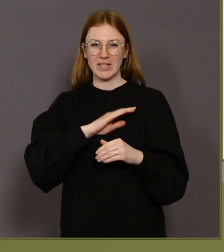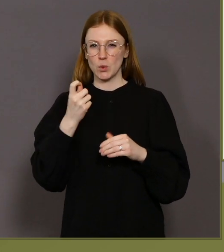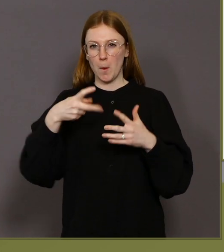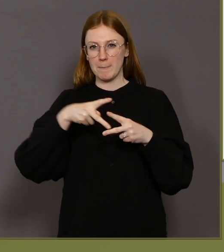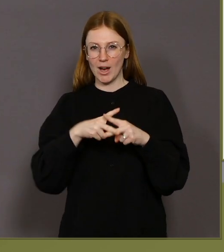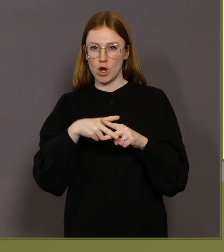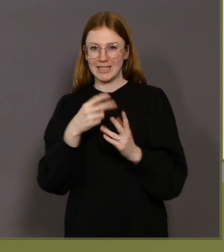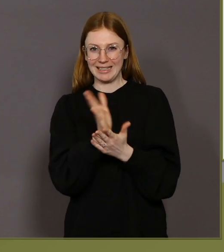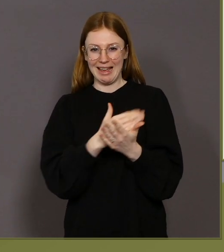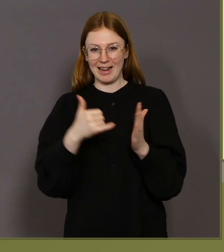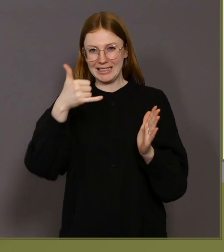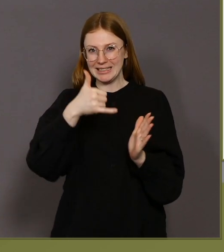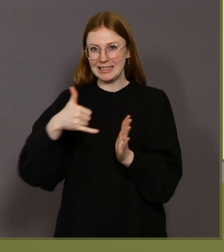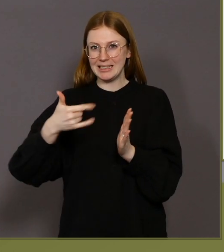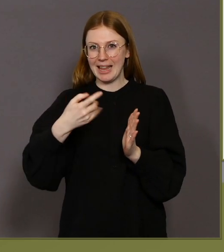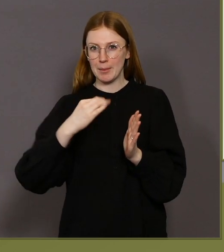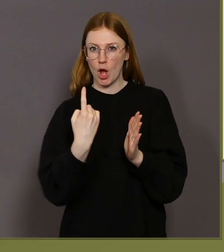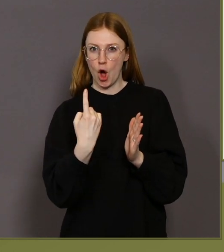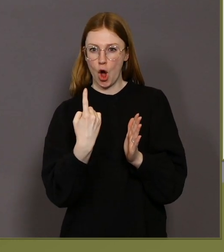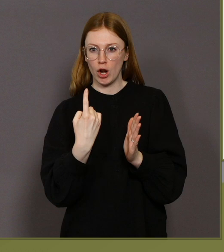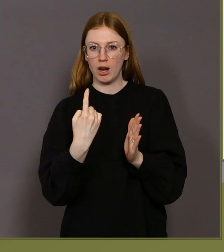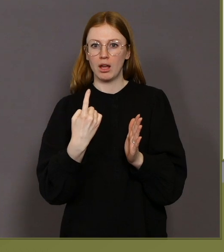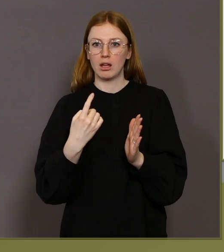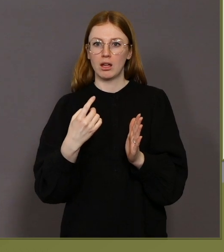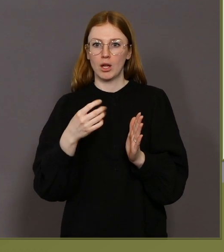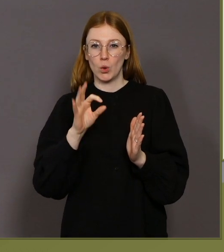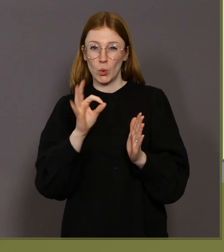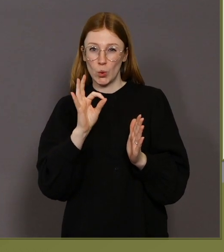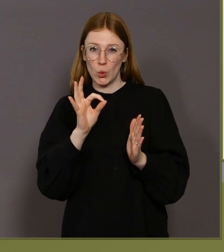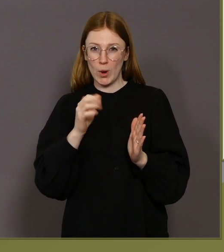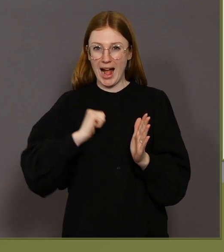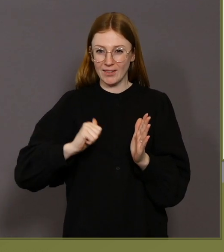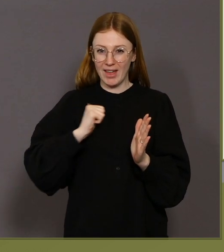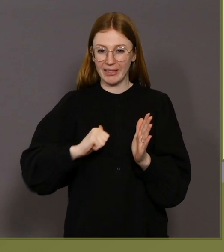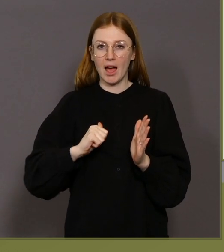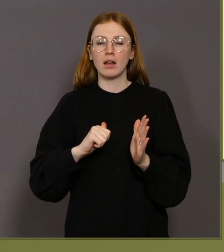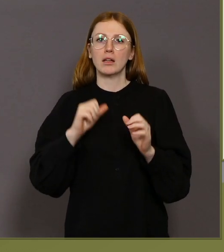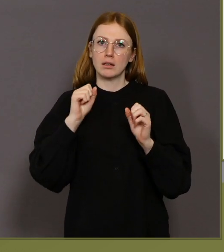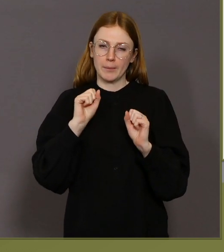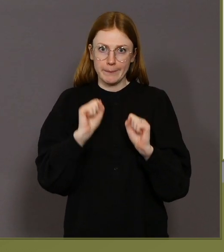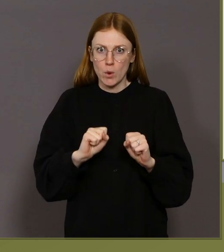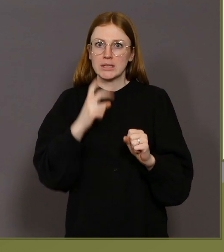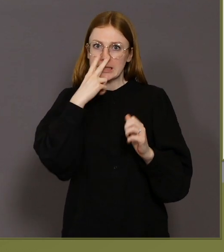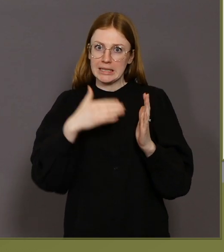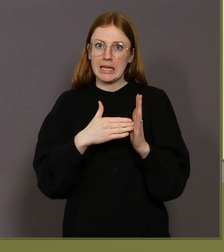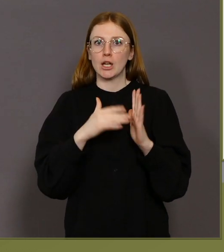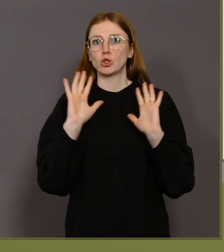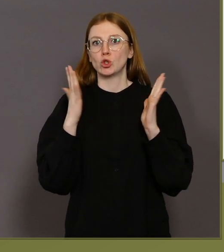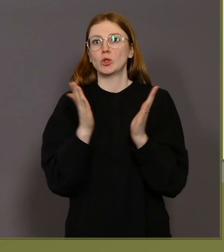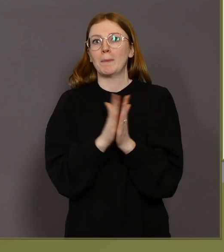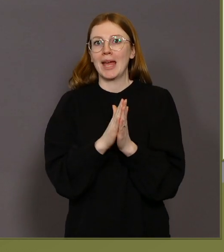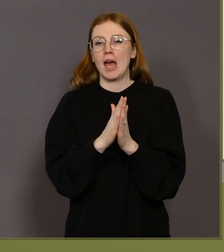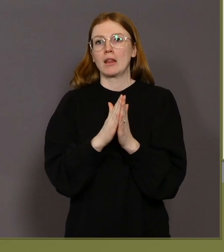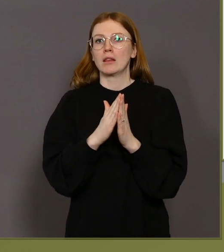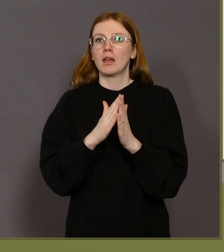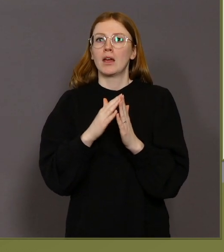on your self-service terminal, then that needs to be operable with low force only. There